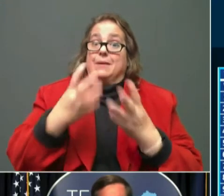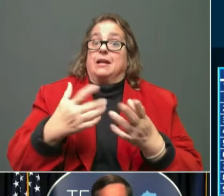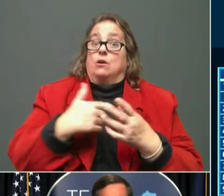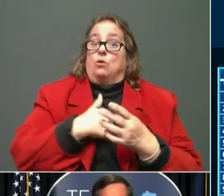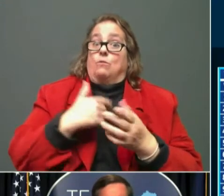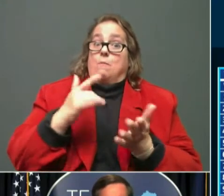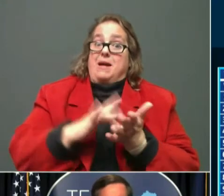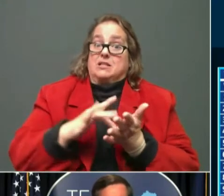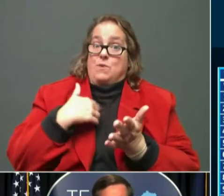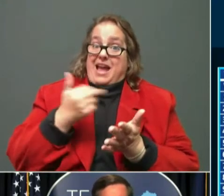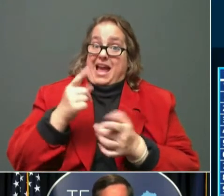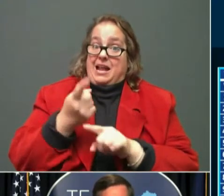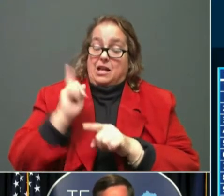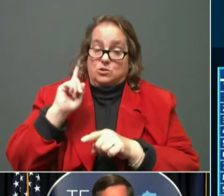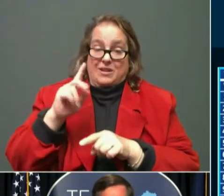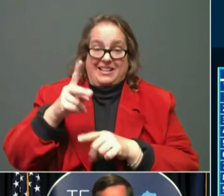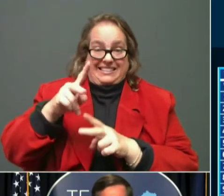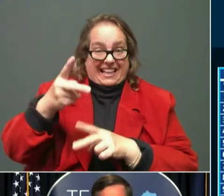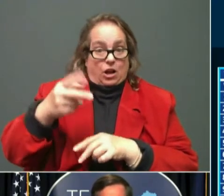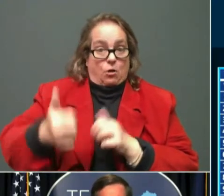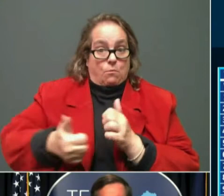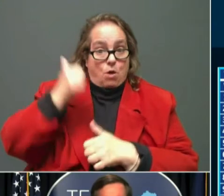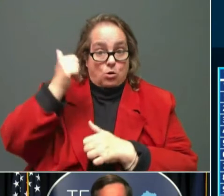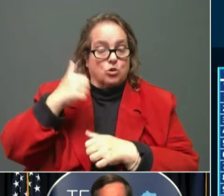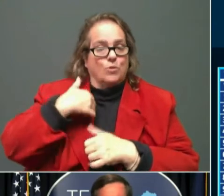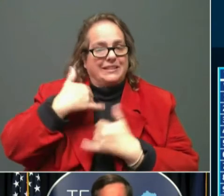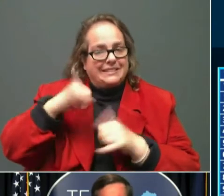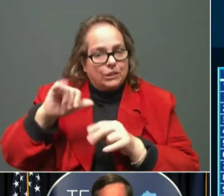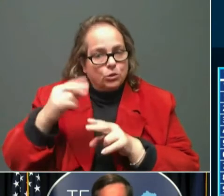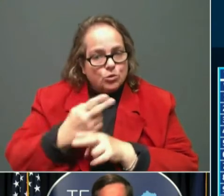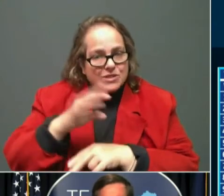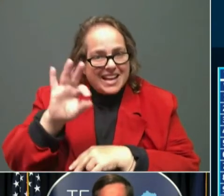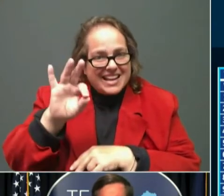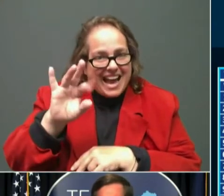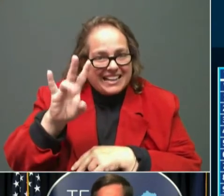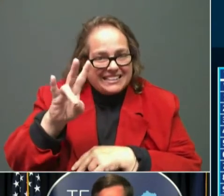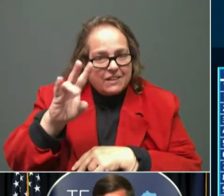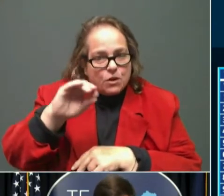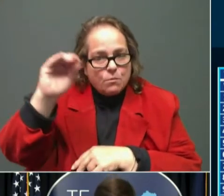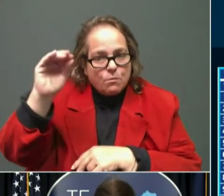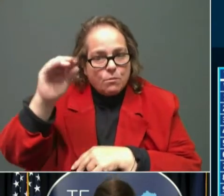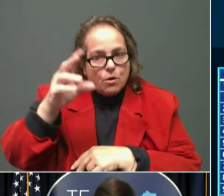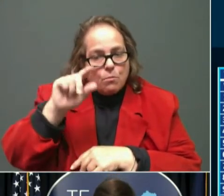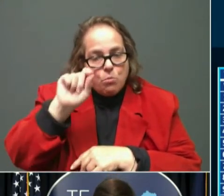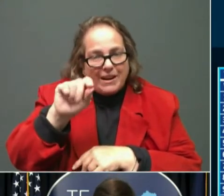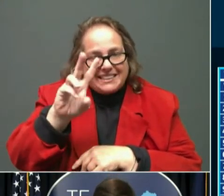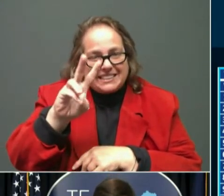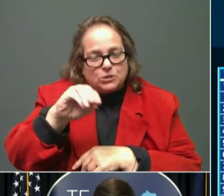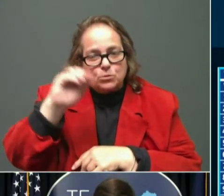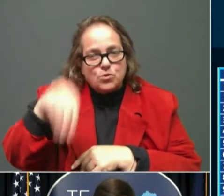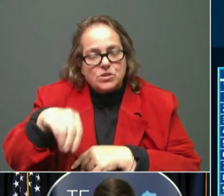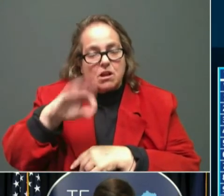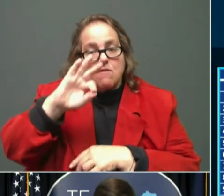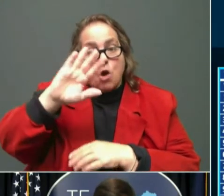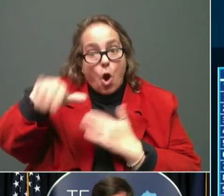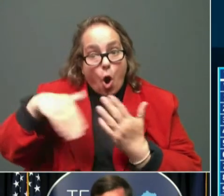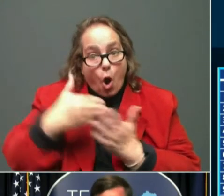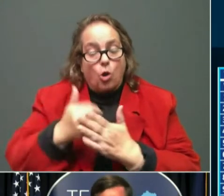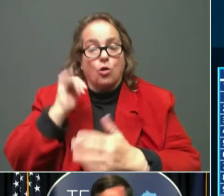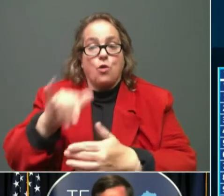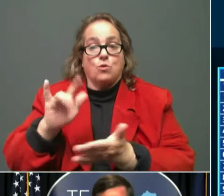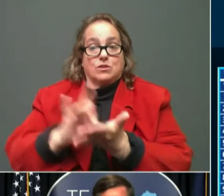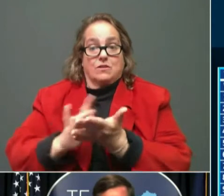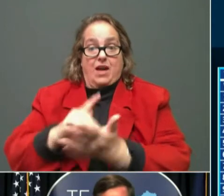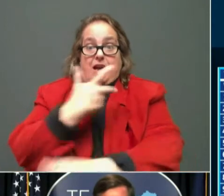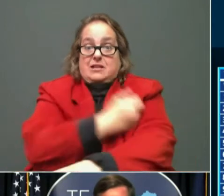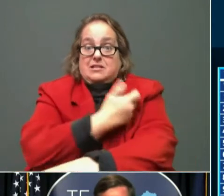use 97.6% of all those vaccines within 7 days of receiving them, well over the